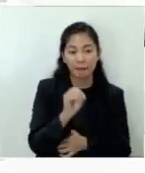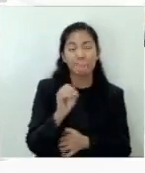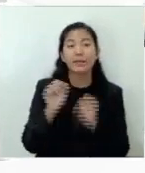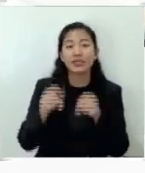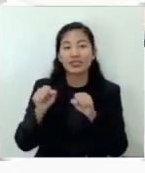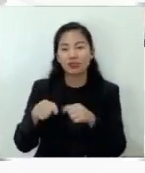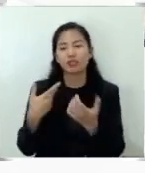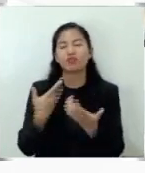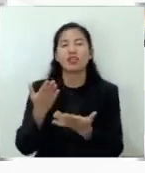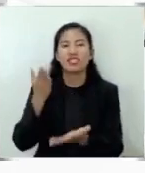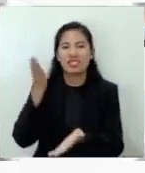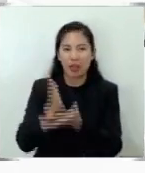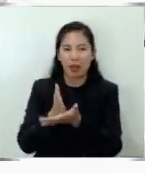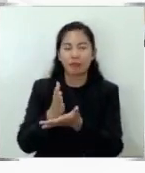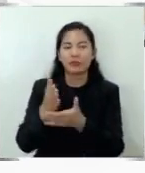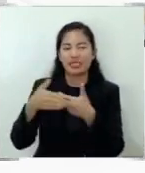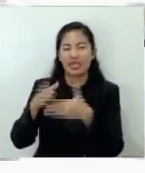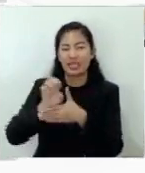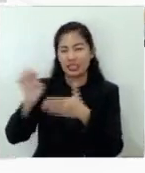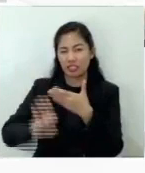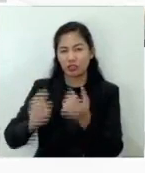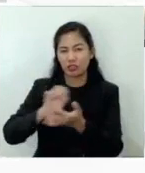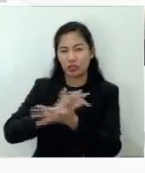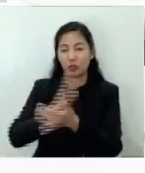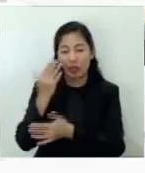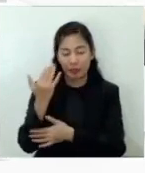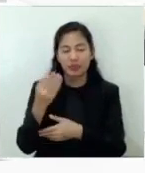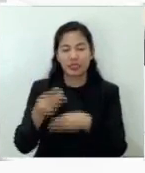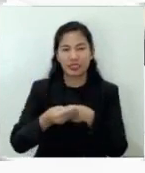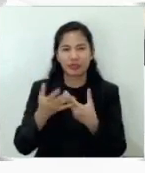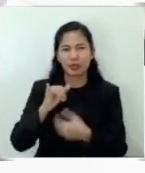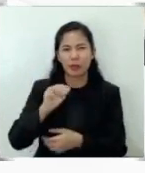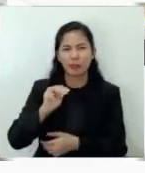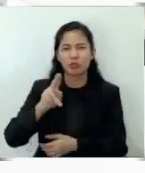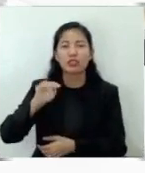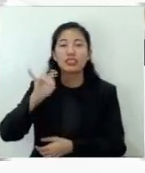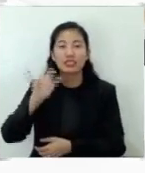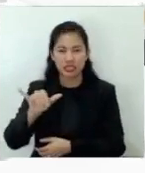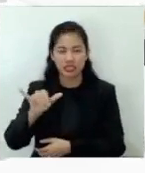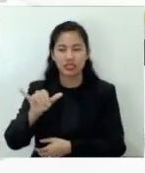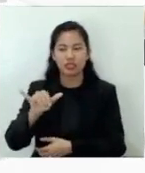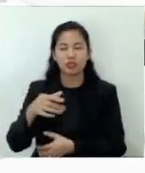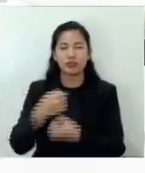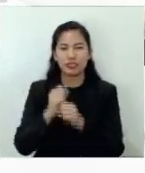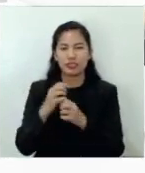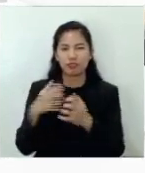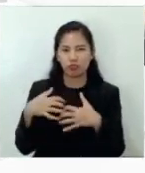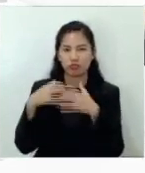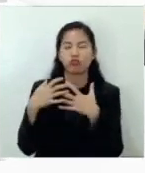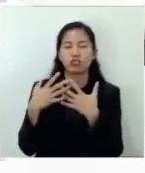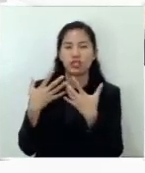the kind of population immunity that should stabilize our societies. This is the hope and the prayer. Omicron is actually